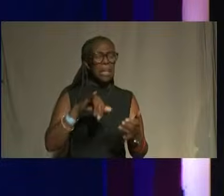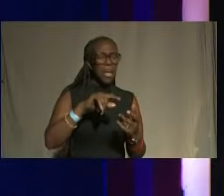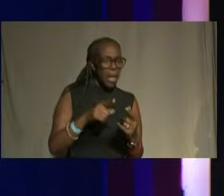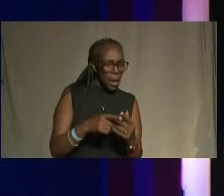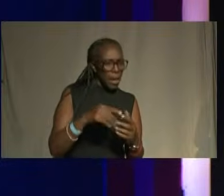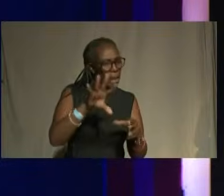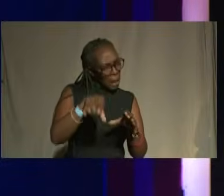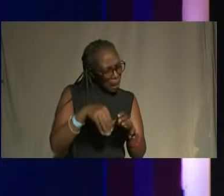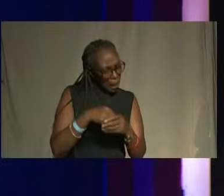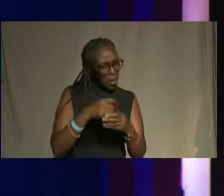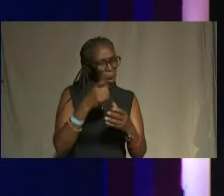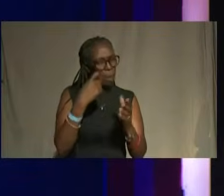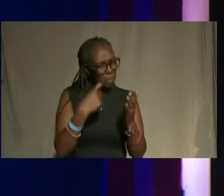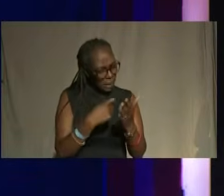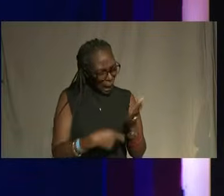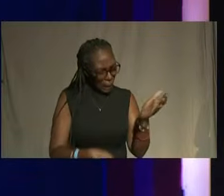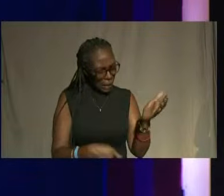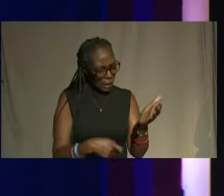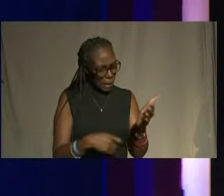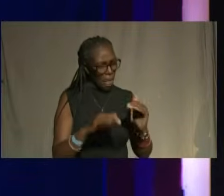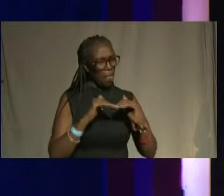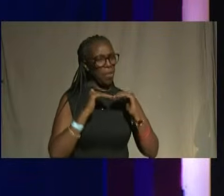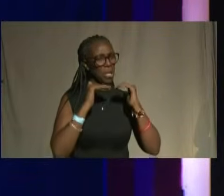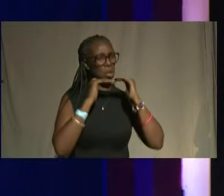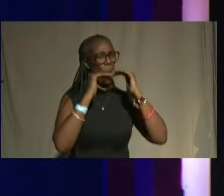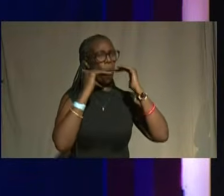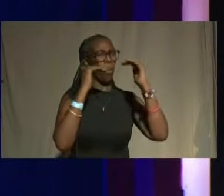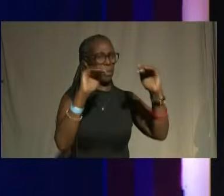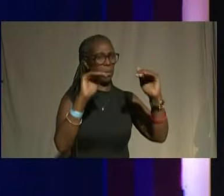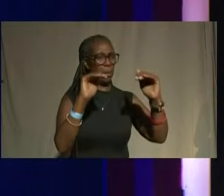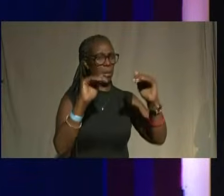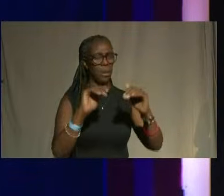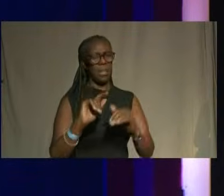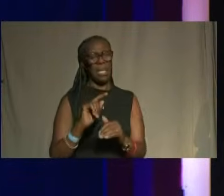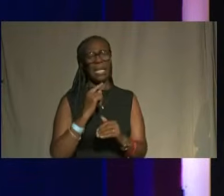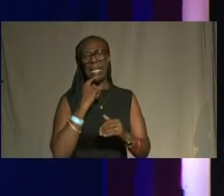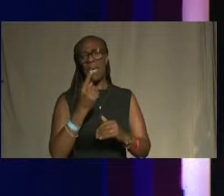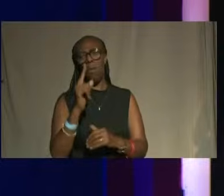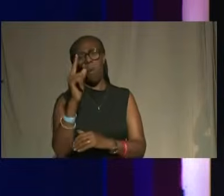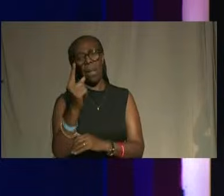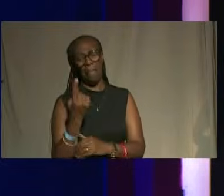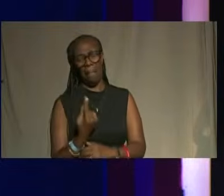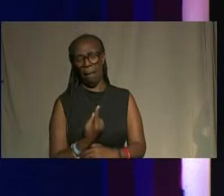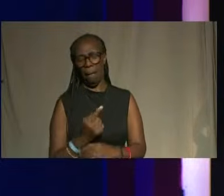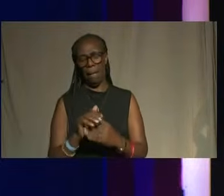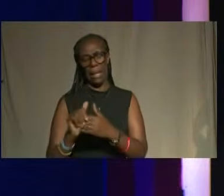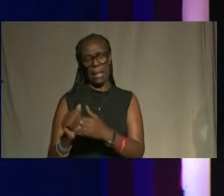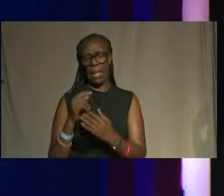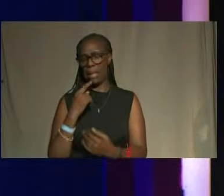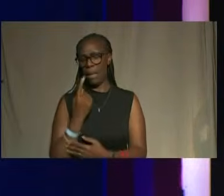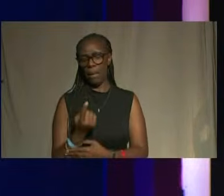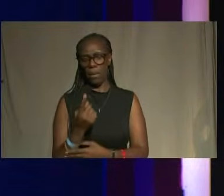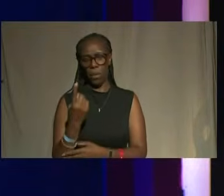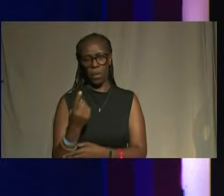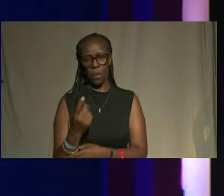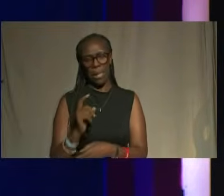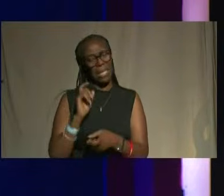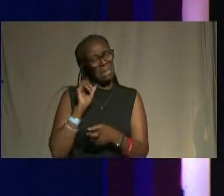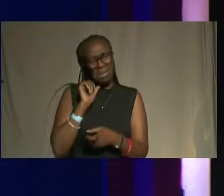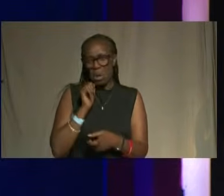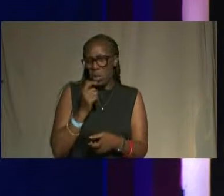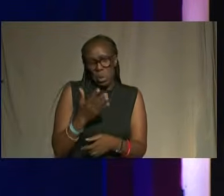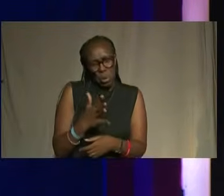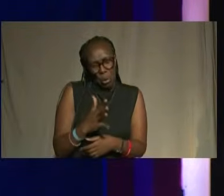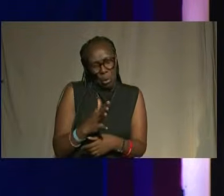threshold and for some time. Their leader has said one thing, then he said he wasn't sure, then he said he wants to do another